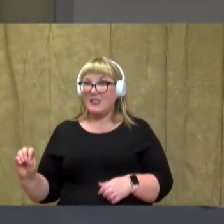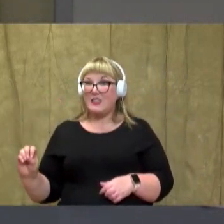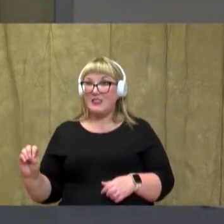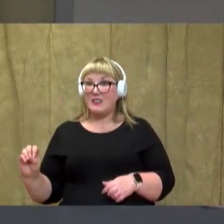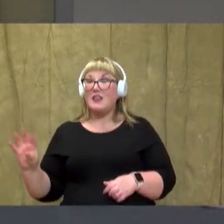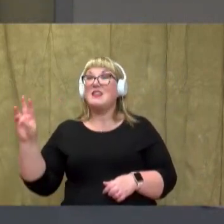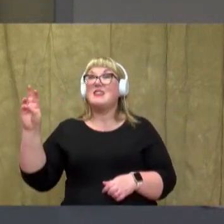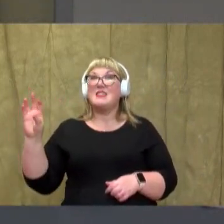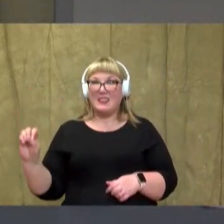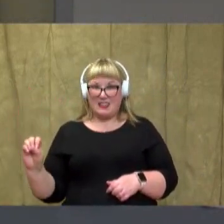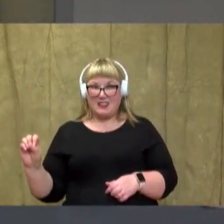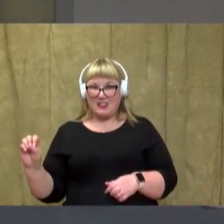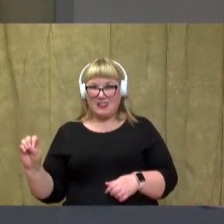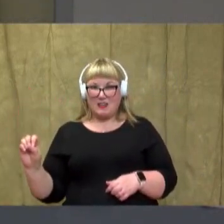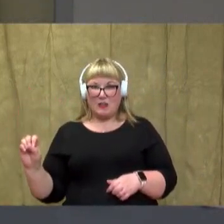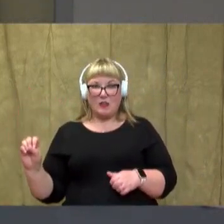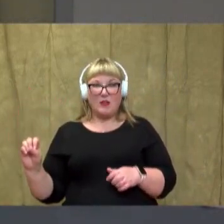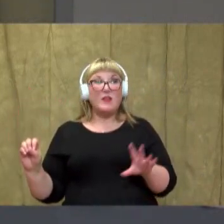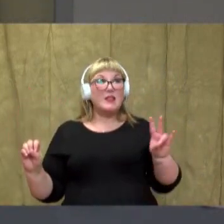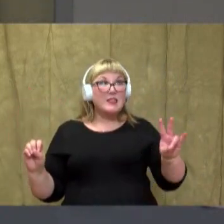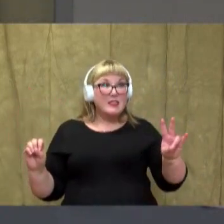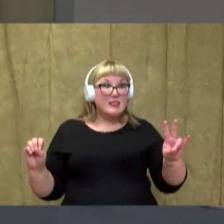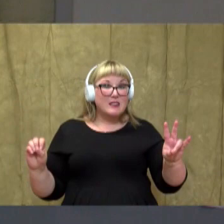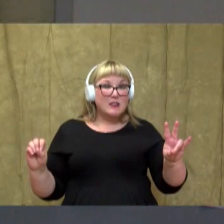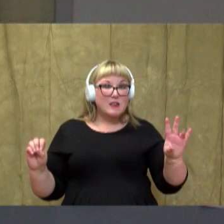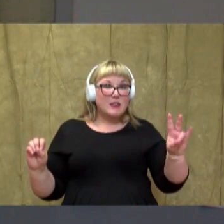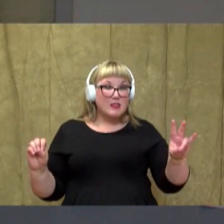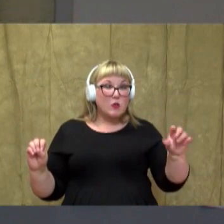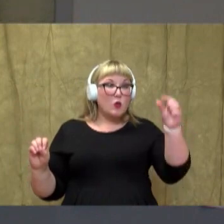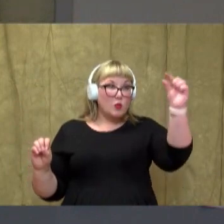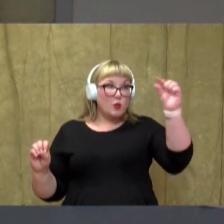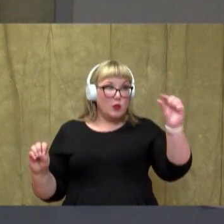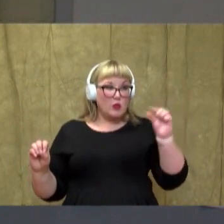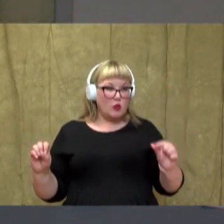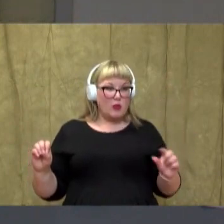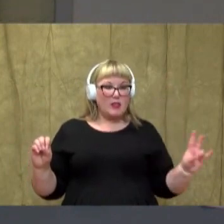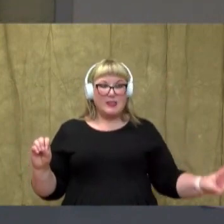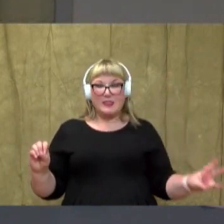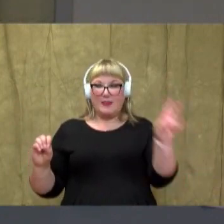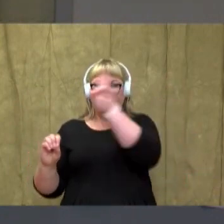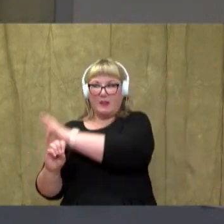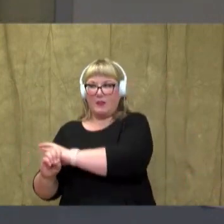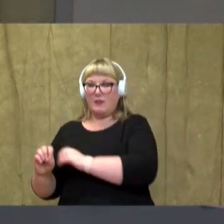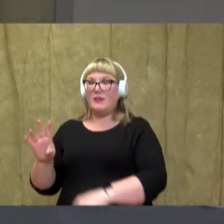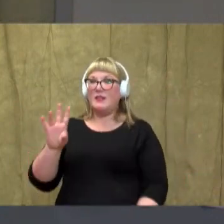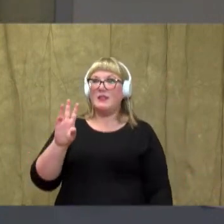60. And our 7 cubes.